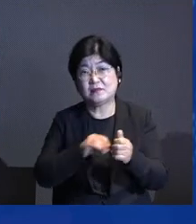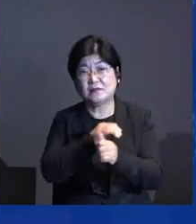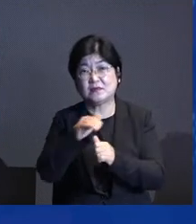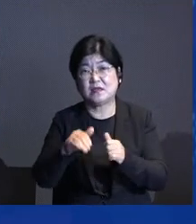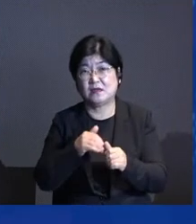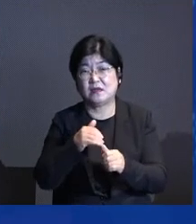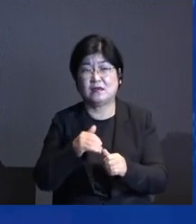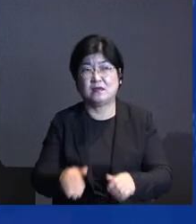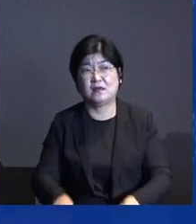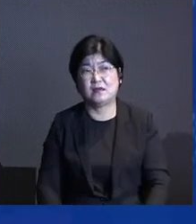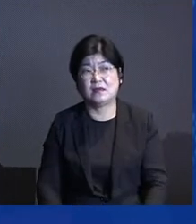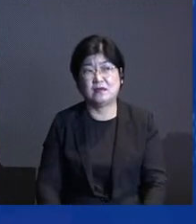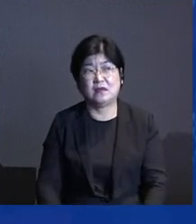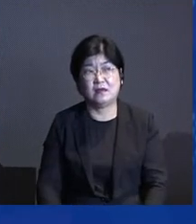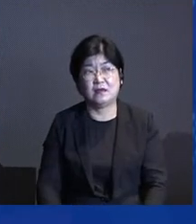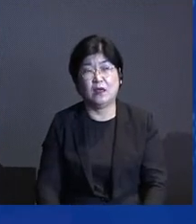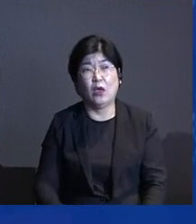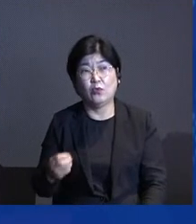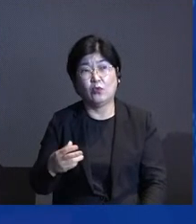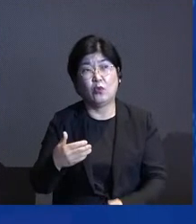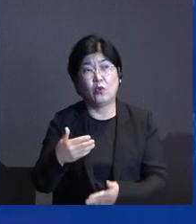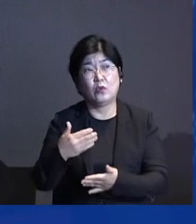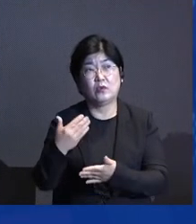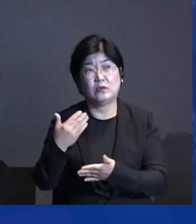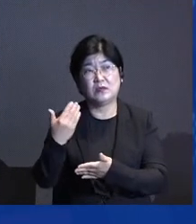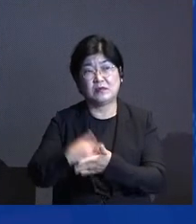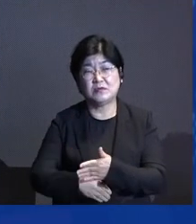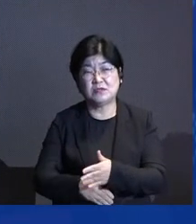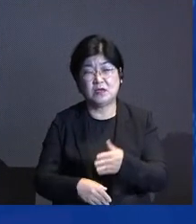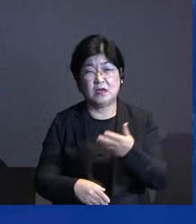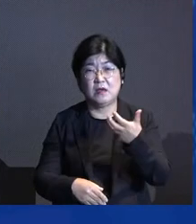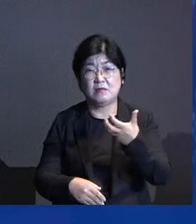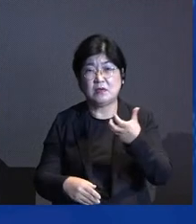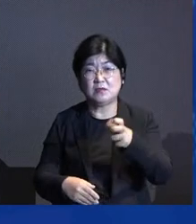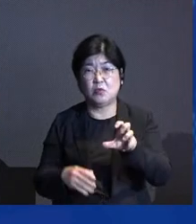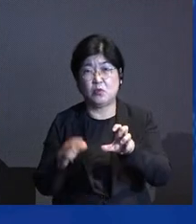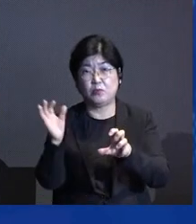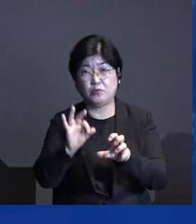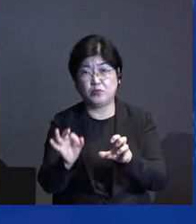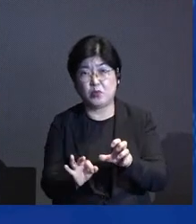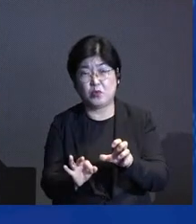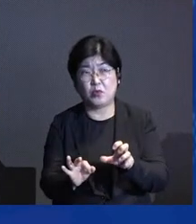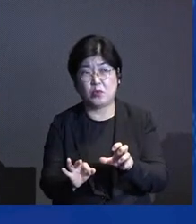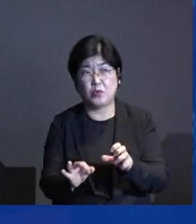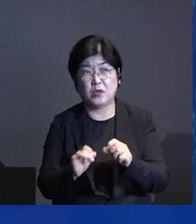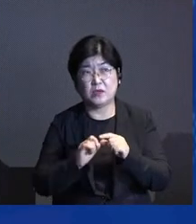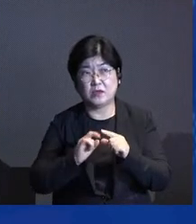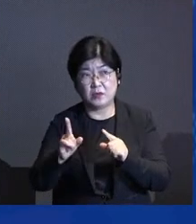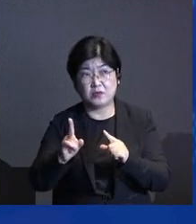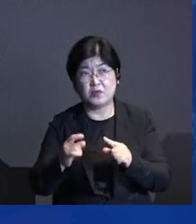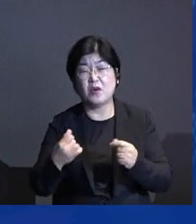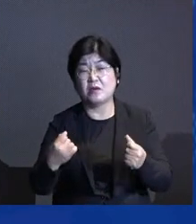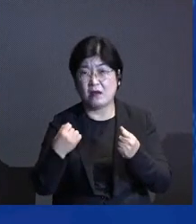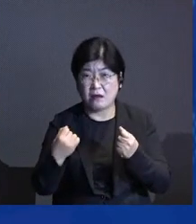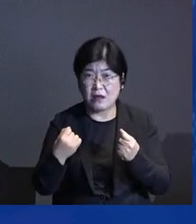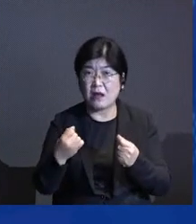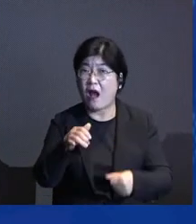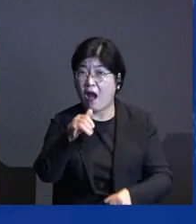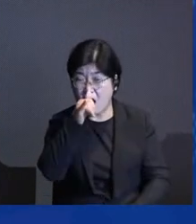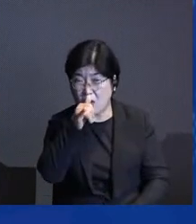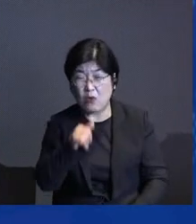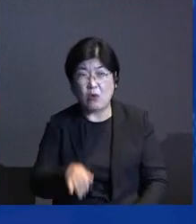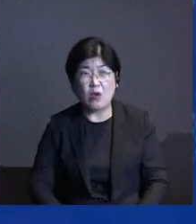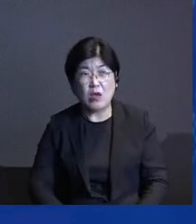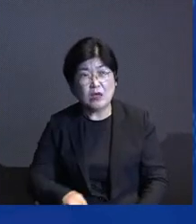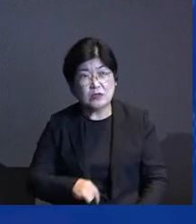remaining 85% as well, who are majority healthy and be able to take care of themselves.